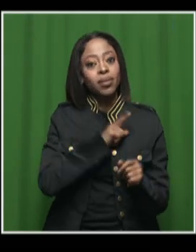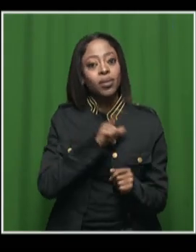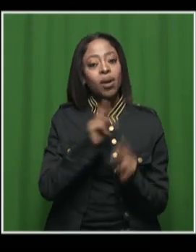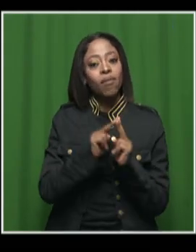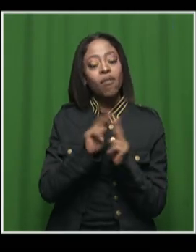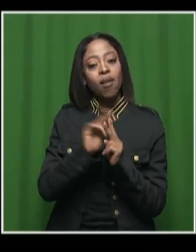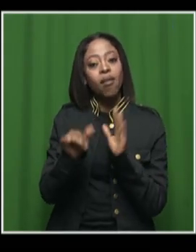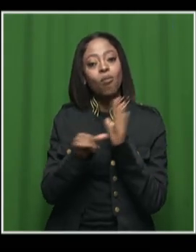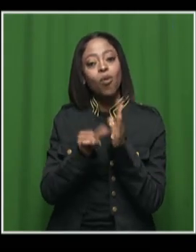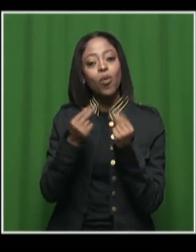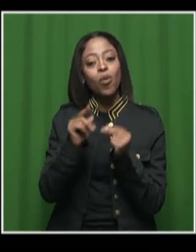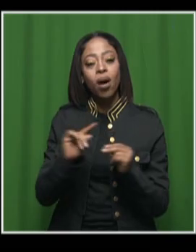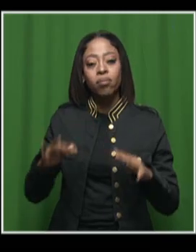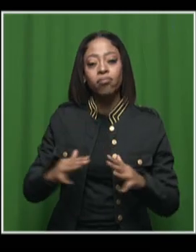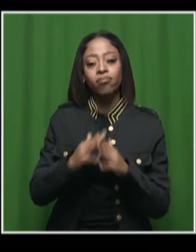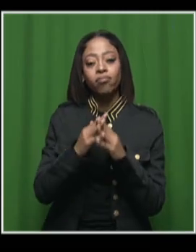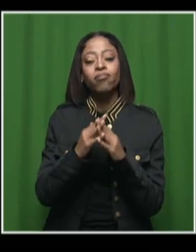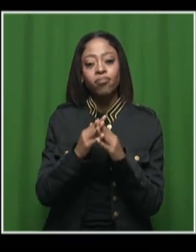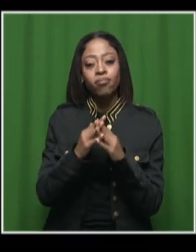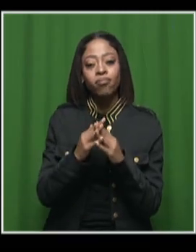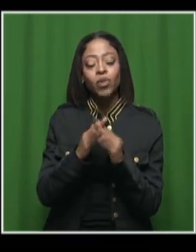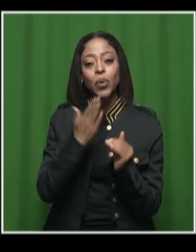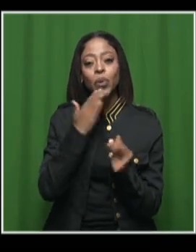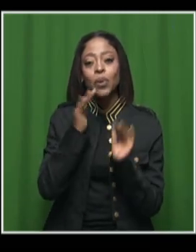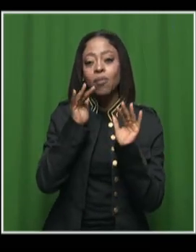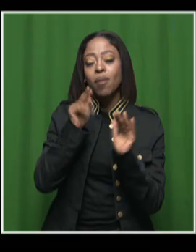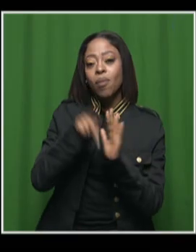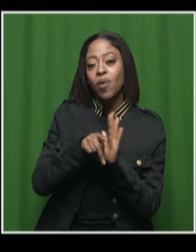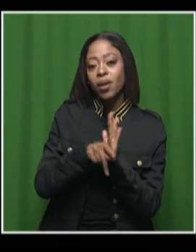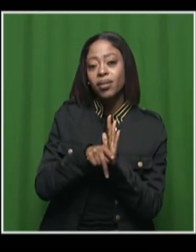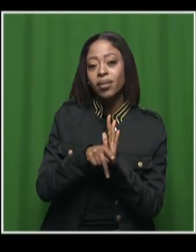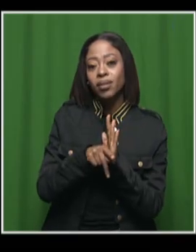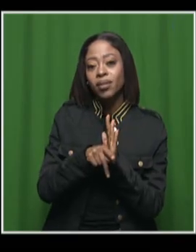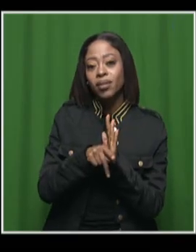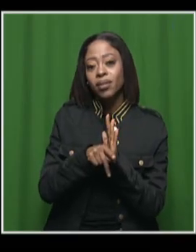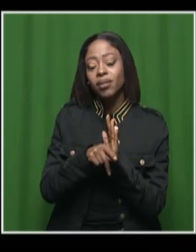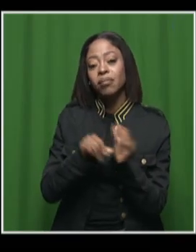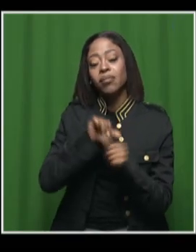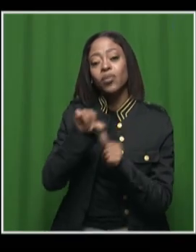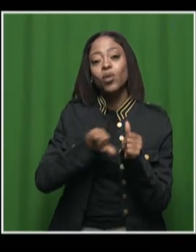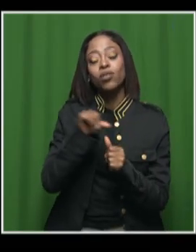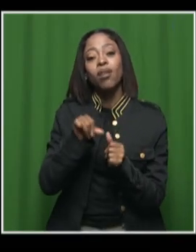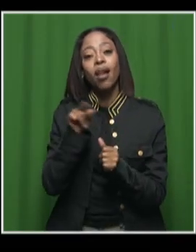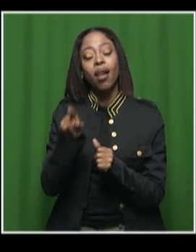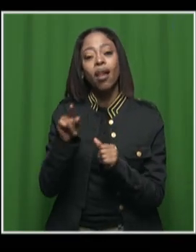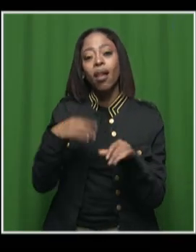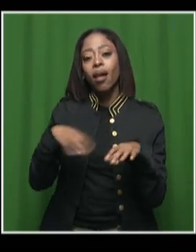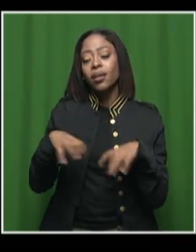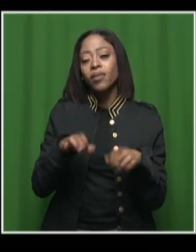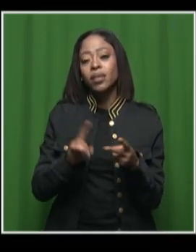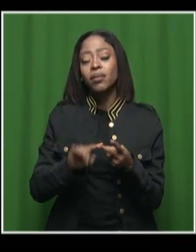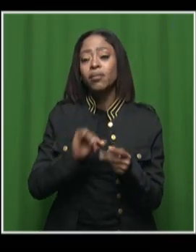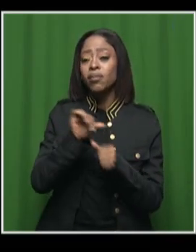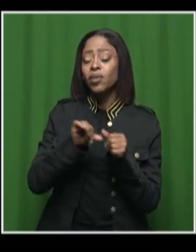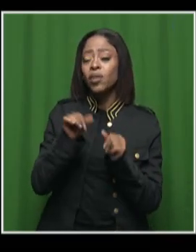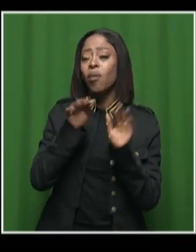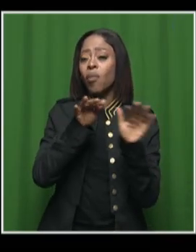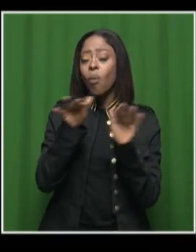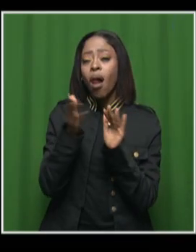to bring together public policymakers, social activists, social